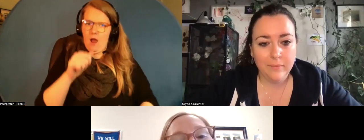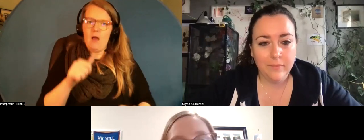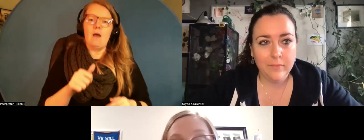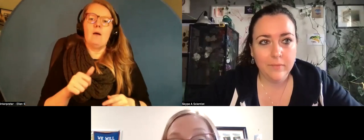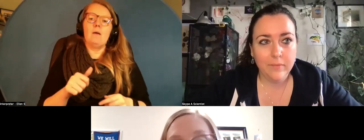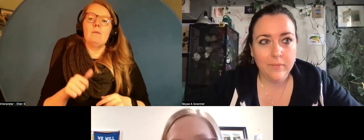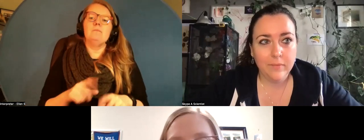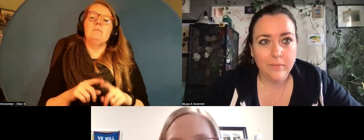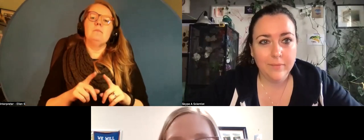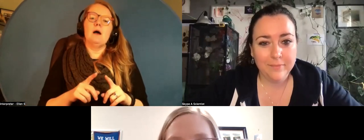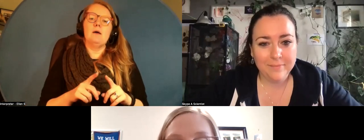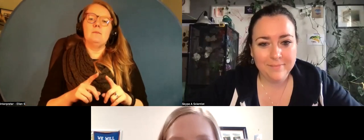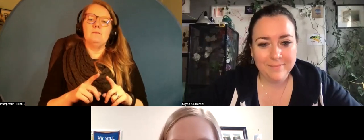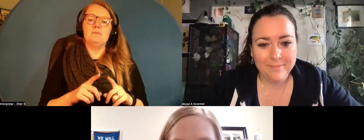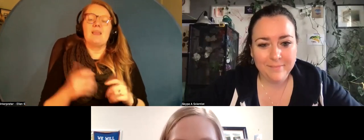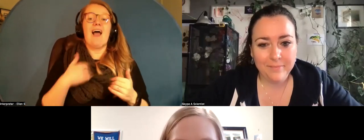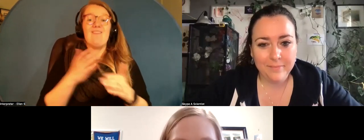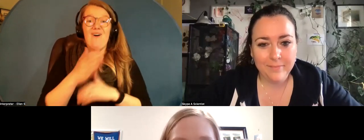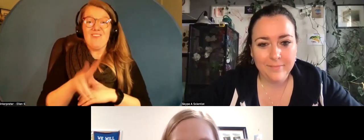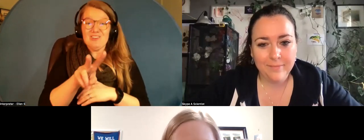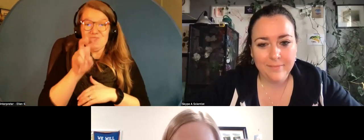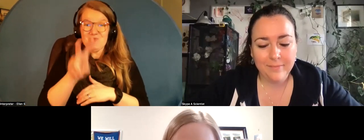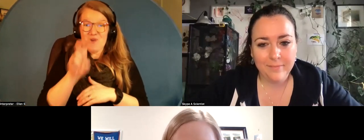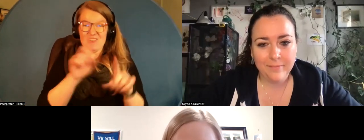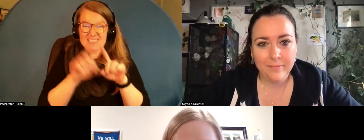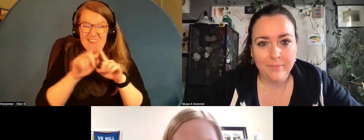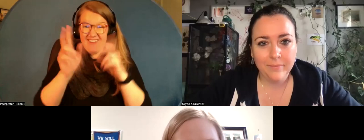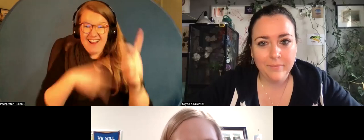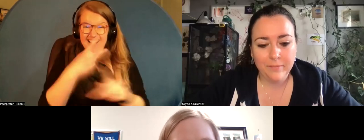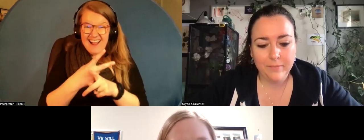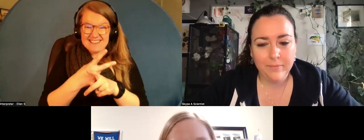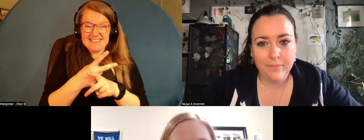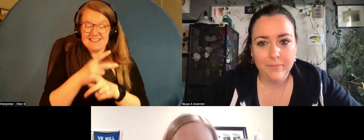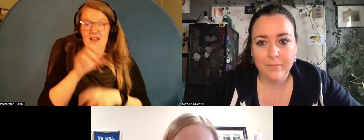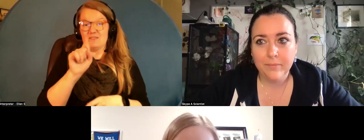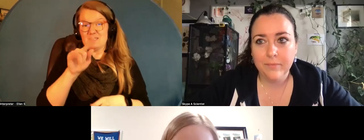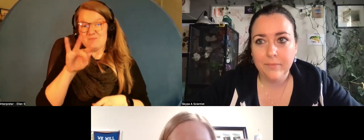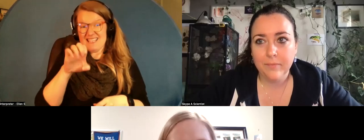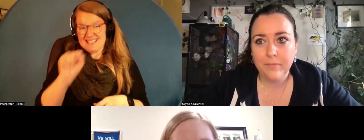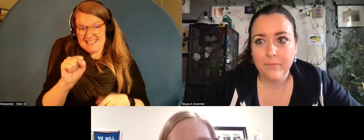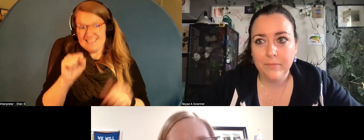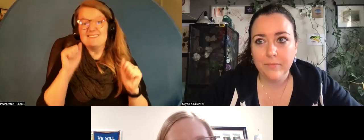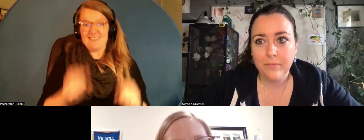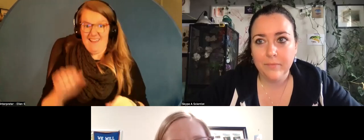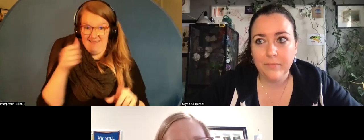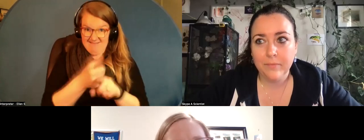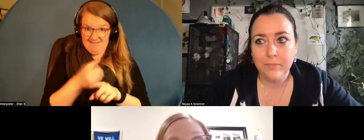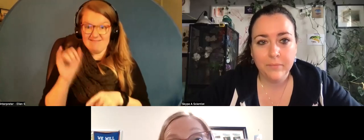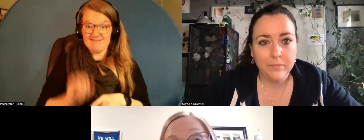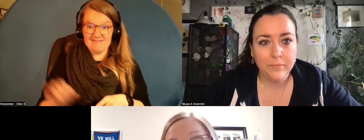rephrase that. There are over 200 species of parasites that can infect humans. Now, at any given